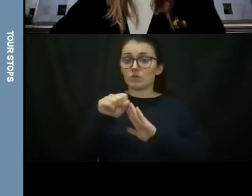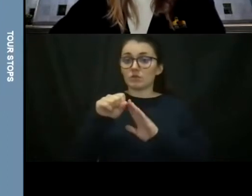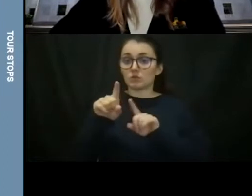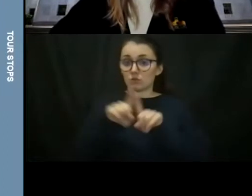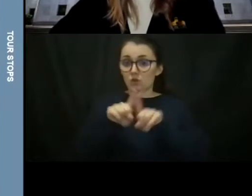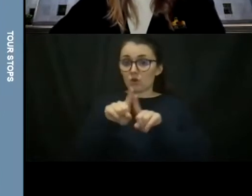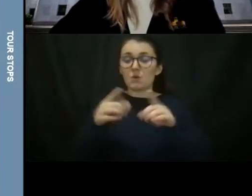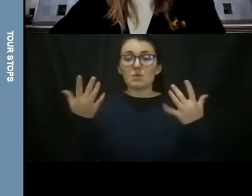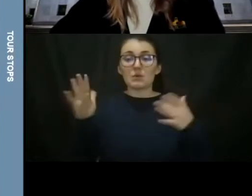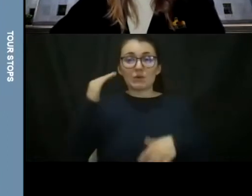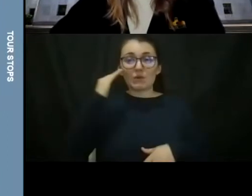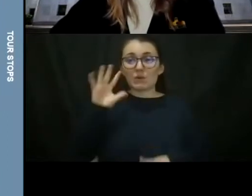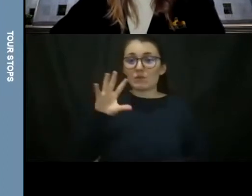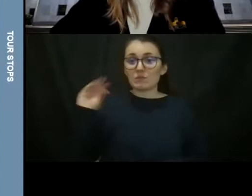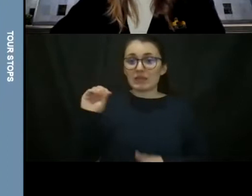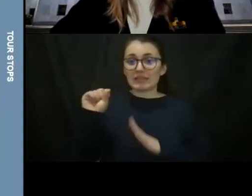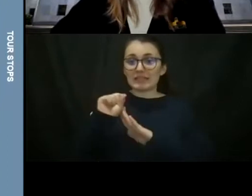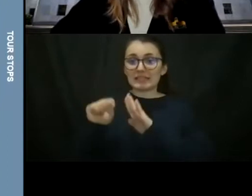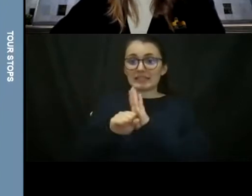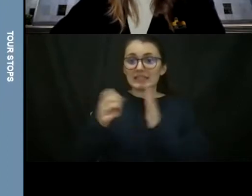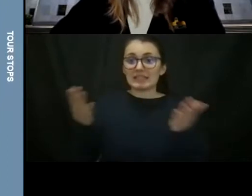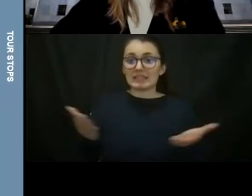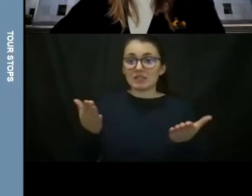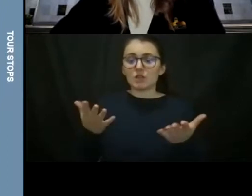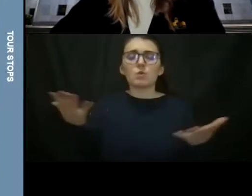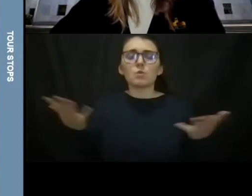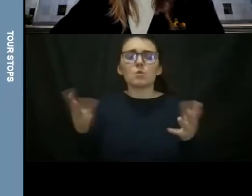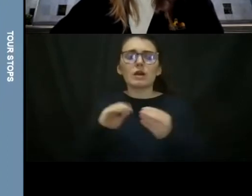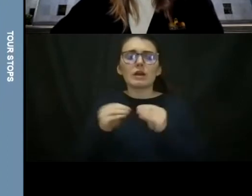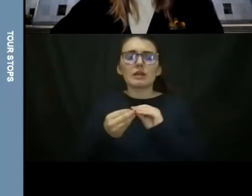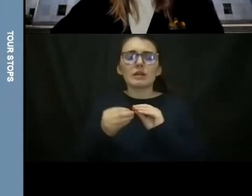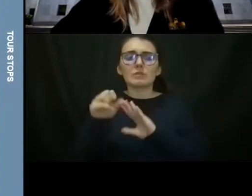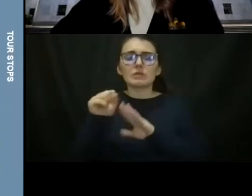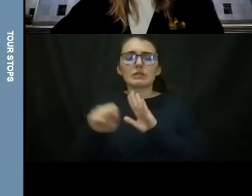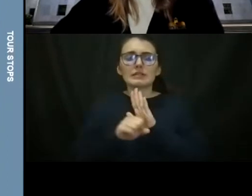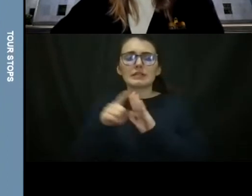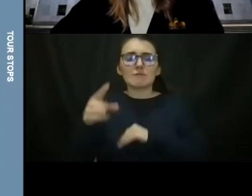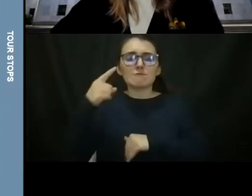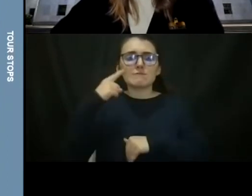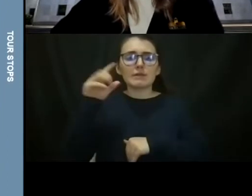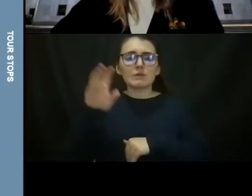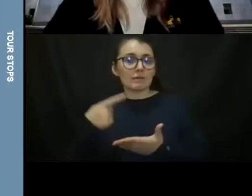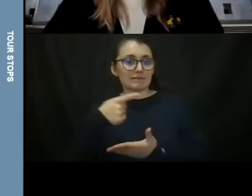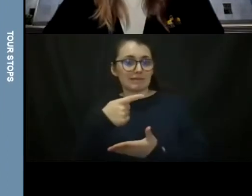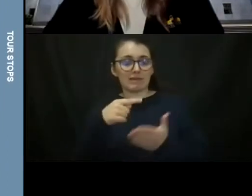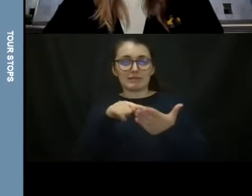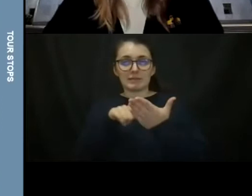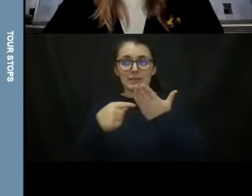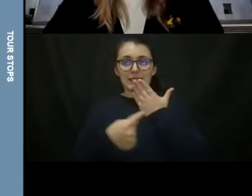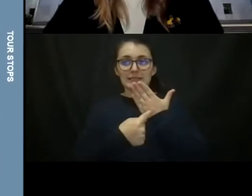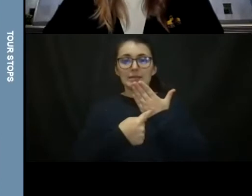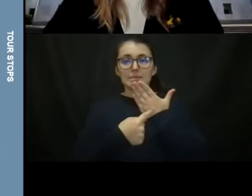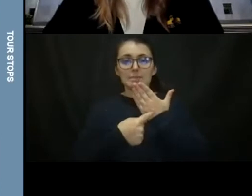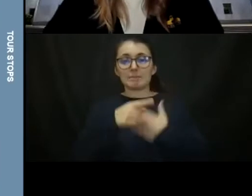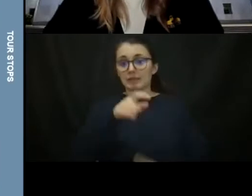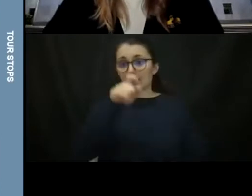there are 50 states in the United States. So what number state do you think Oregon was when it became a state, where the bald